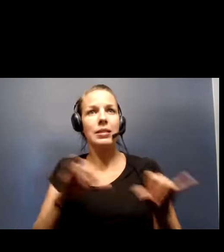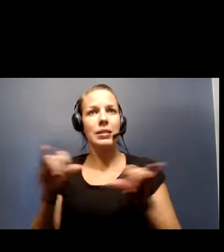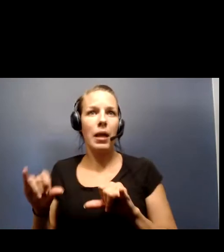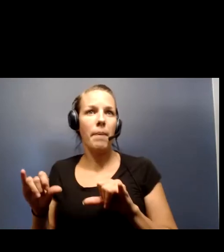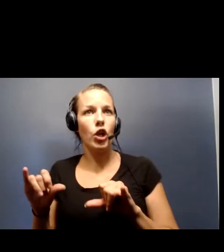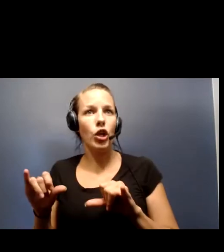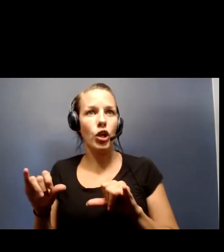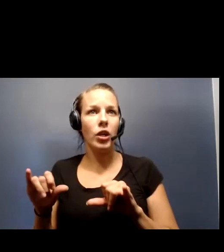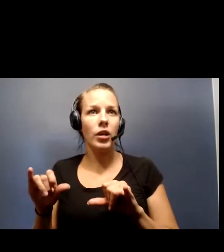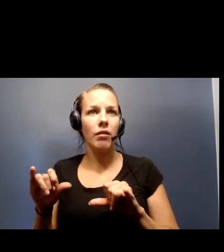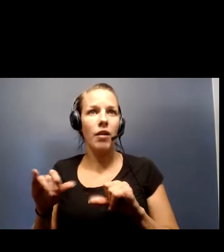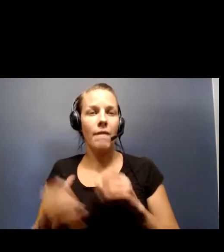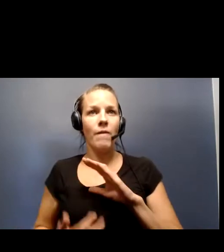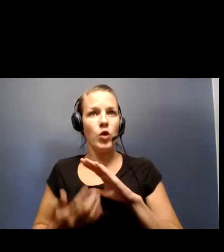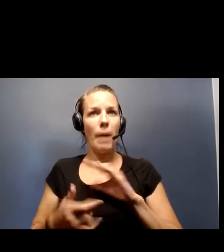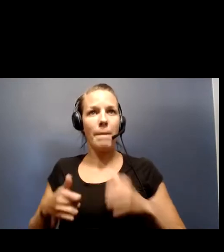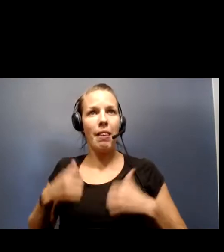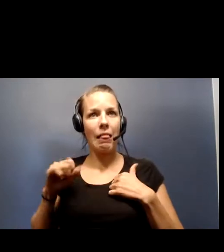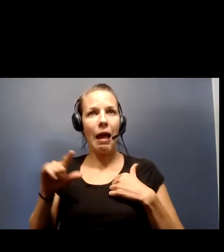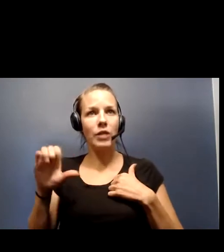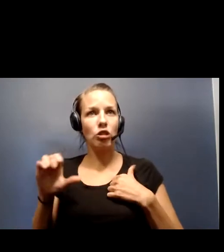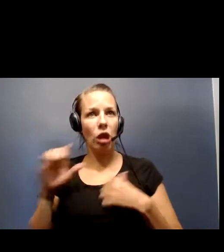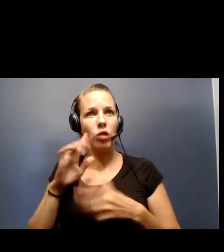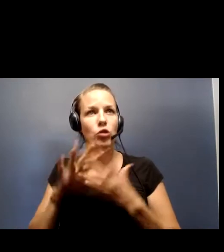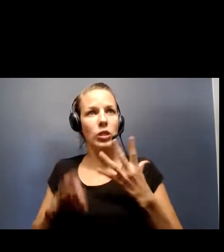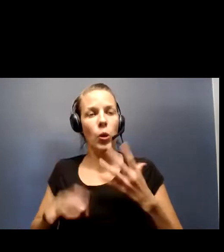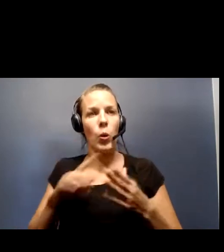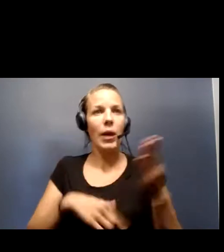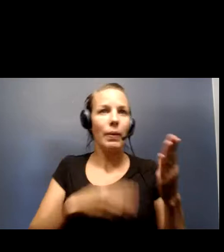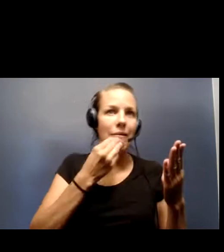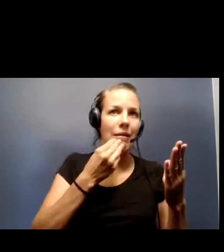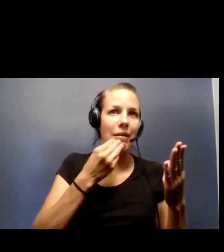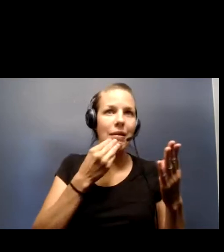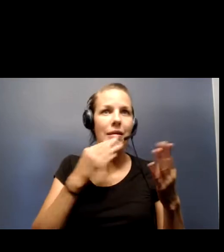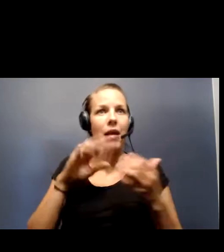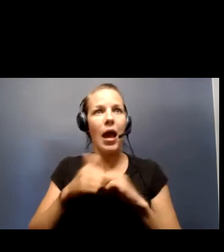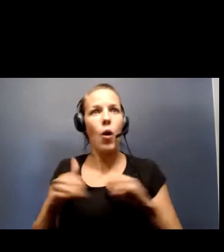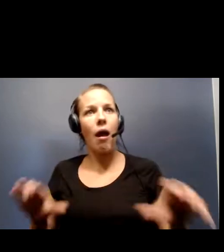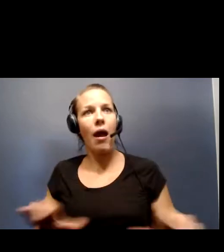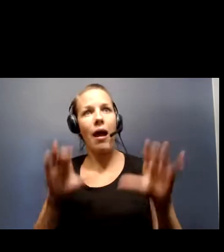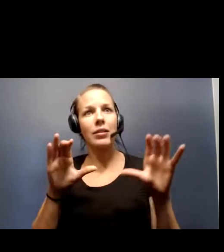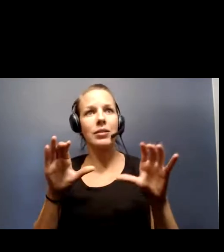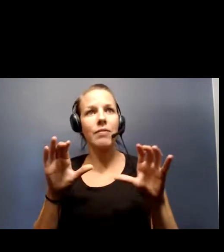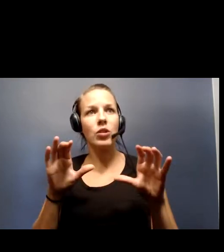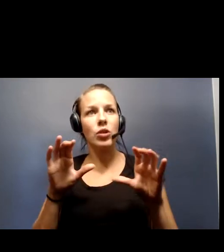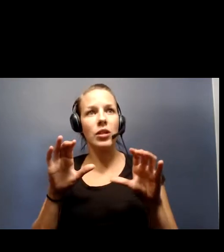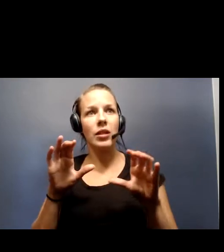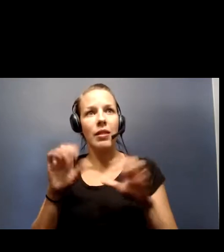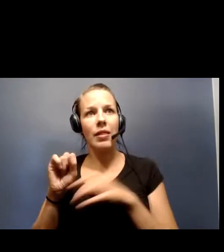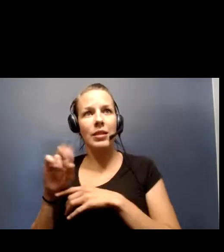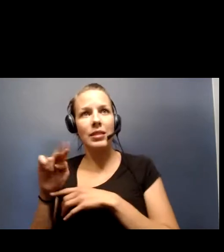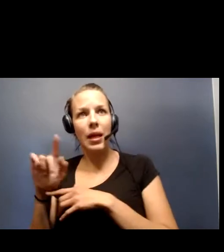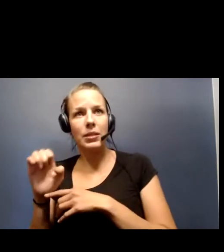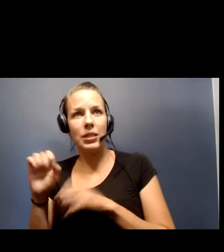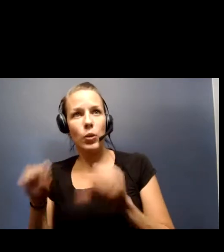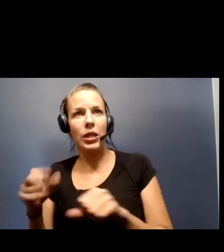they're often fueled by our lifestyle choices. Things like what we eat, how active we are, the substances we may choose to